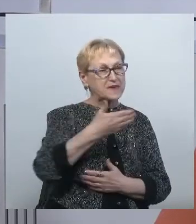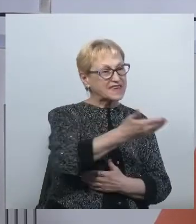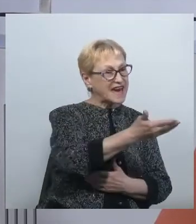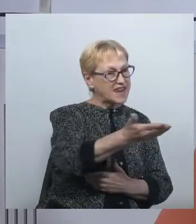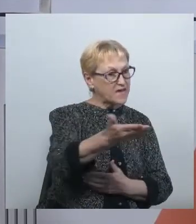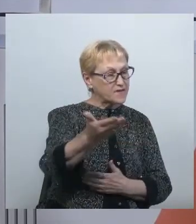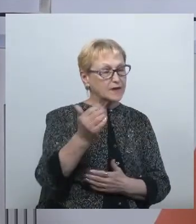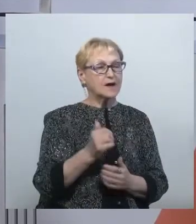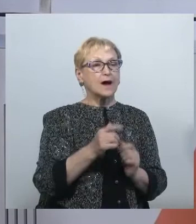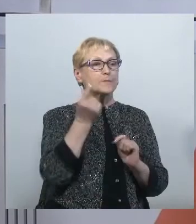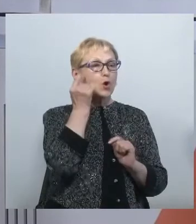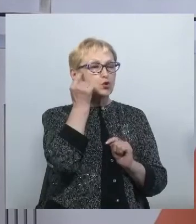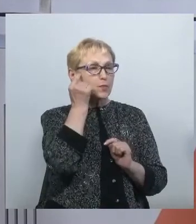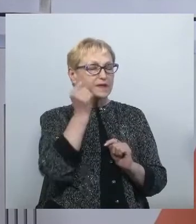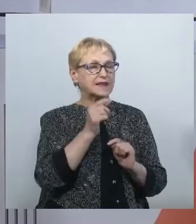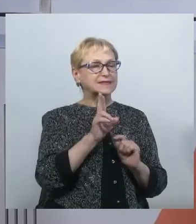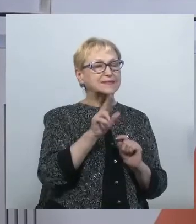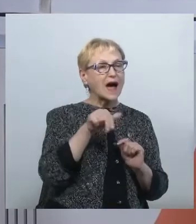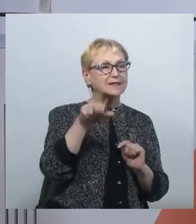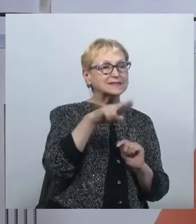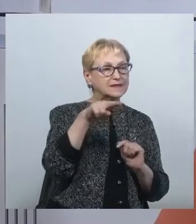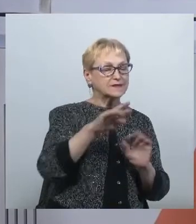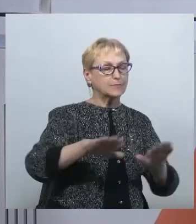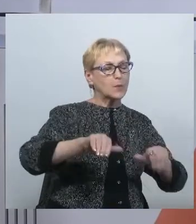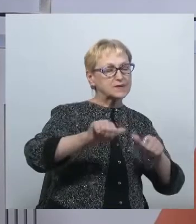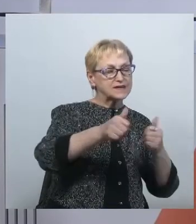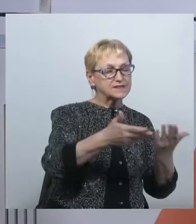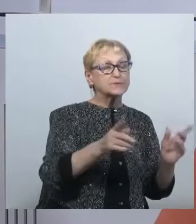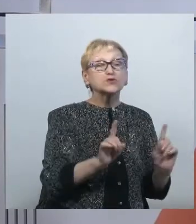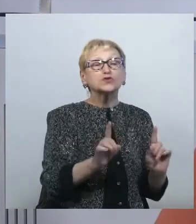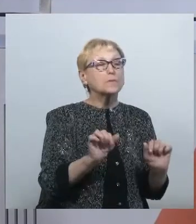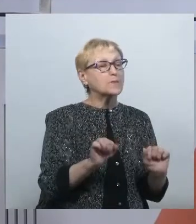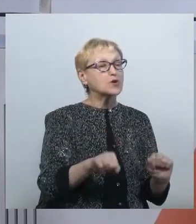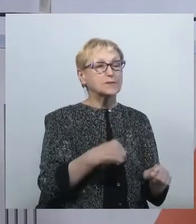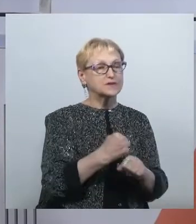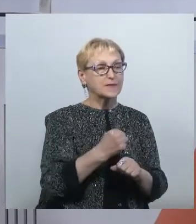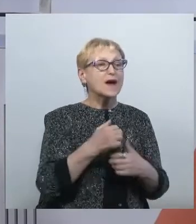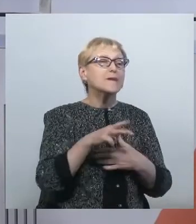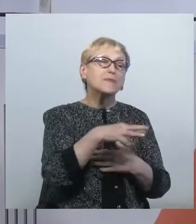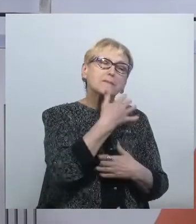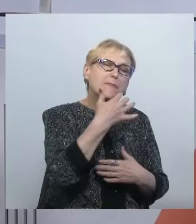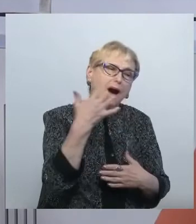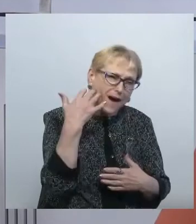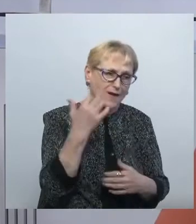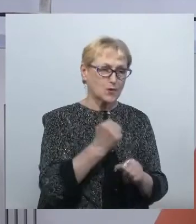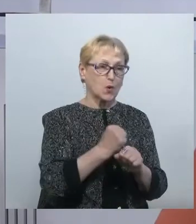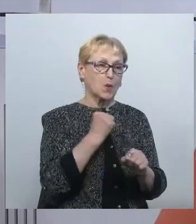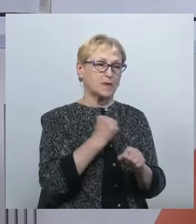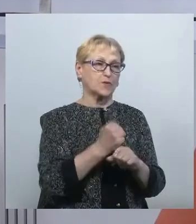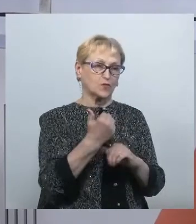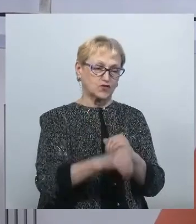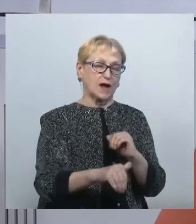or solutions. Think about 3 suggestions on what we can do. I know we do a